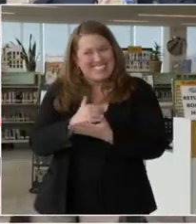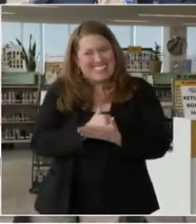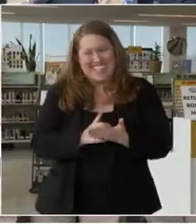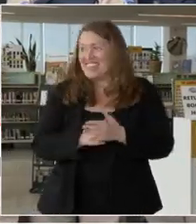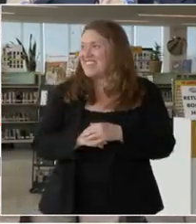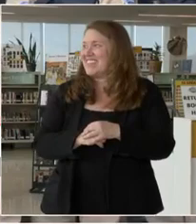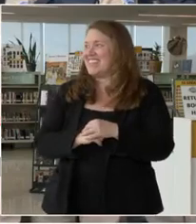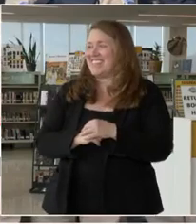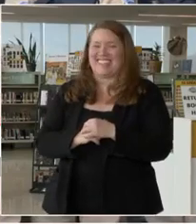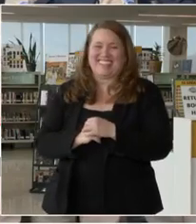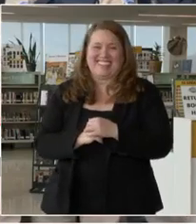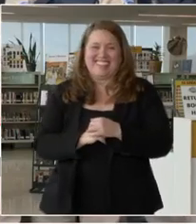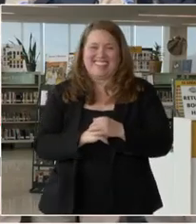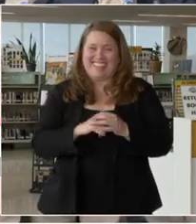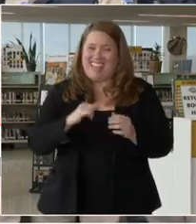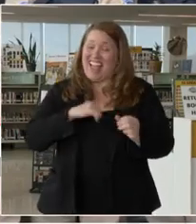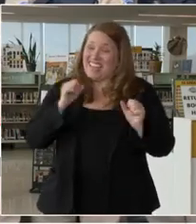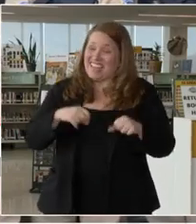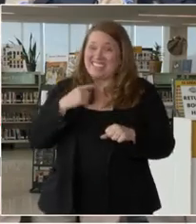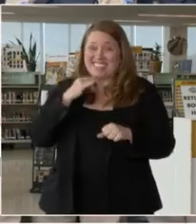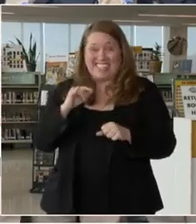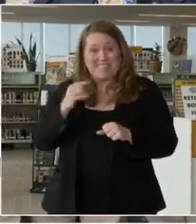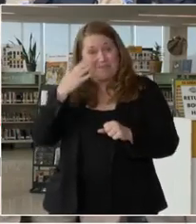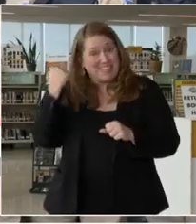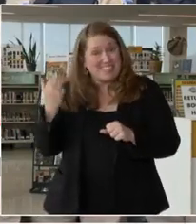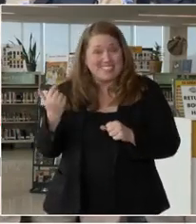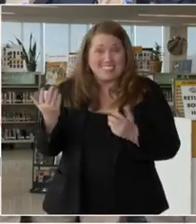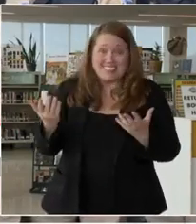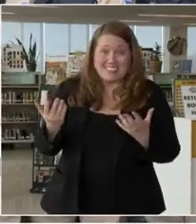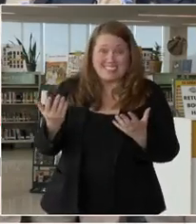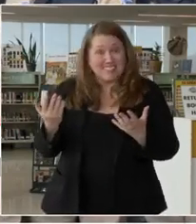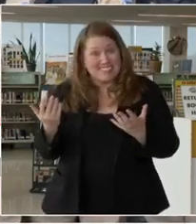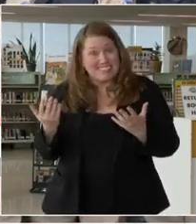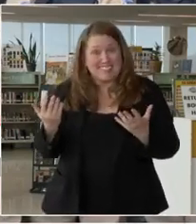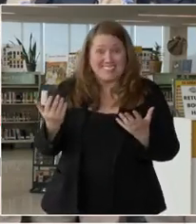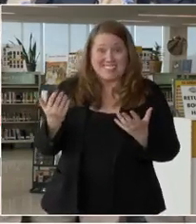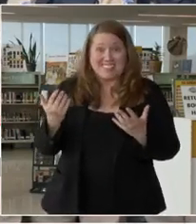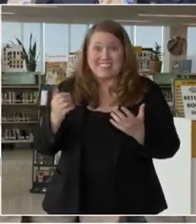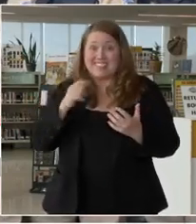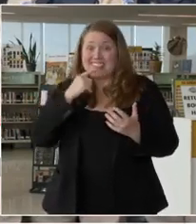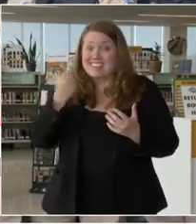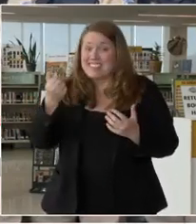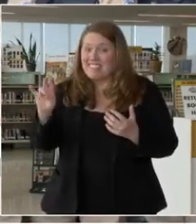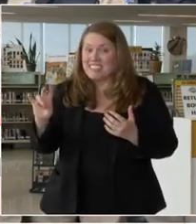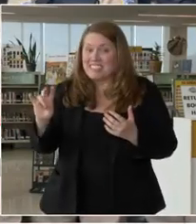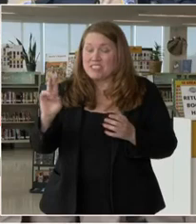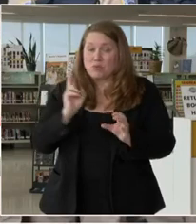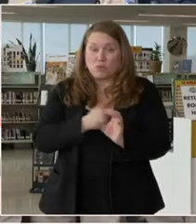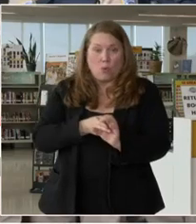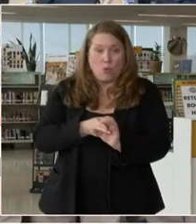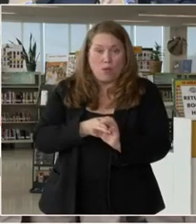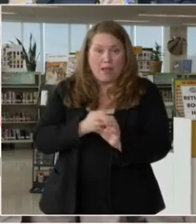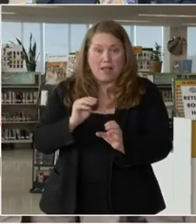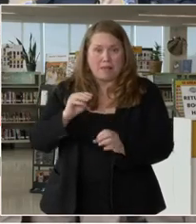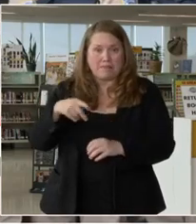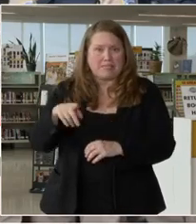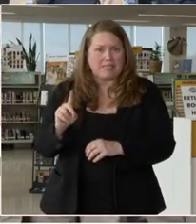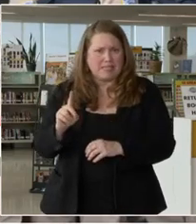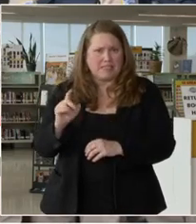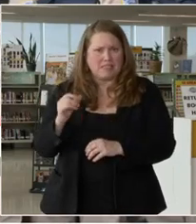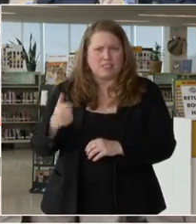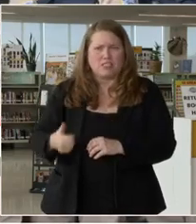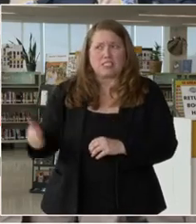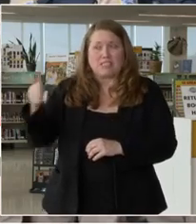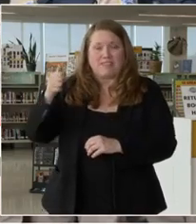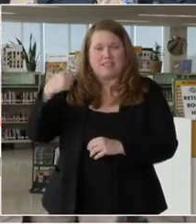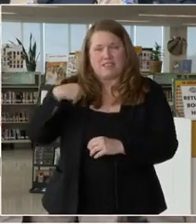I gotta tell it. Because starting at 17 years old and joining MPD, the chief and I think are